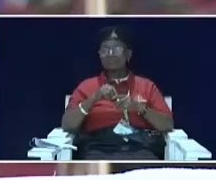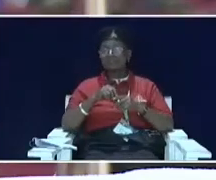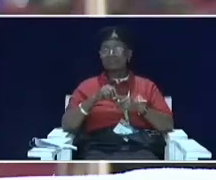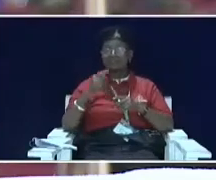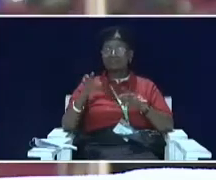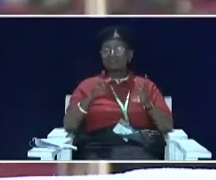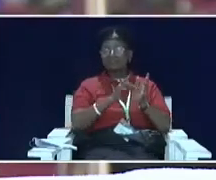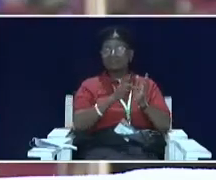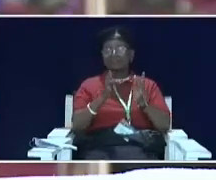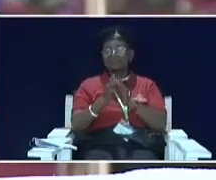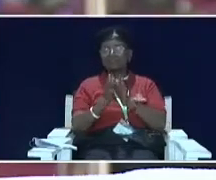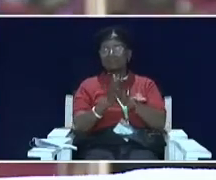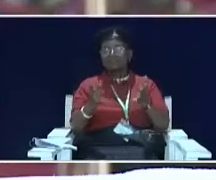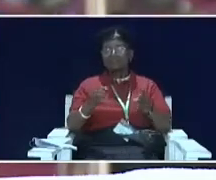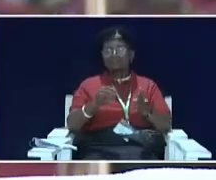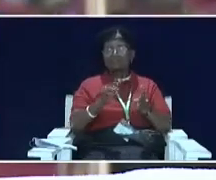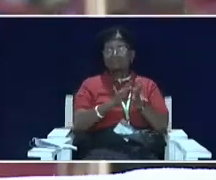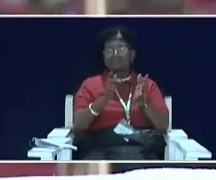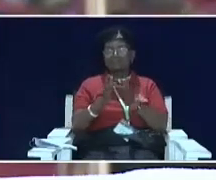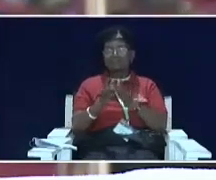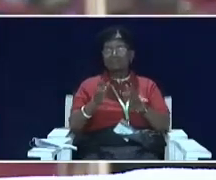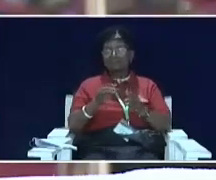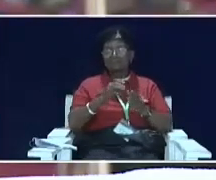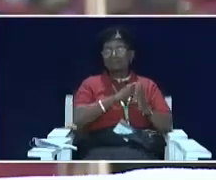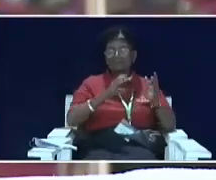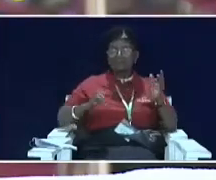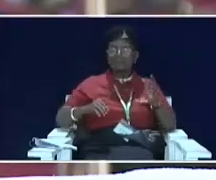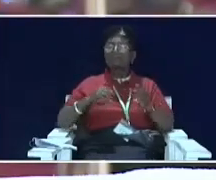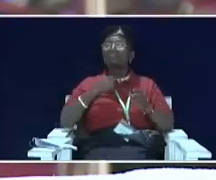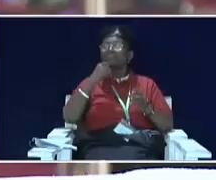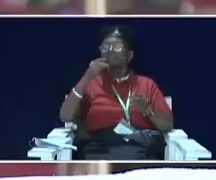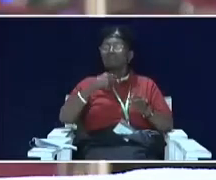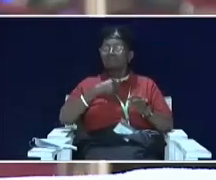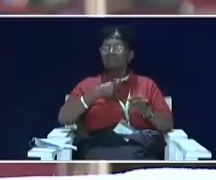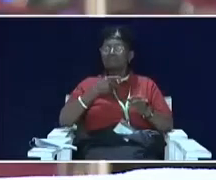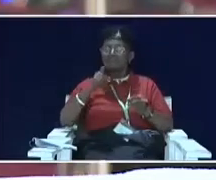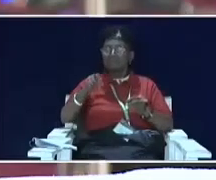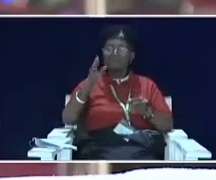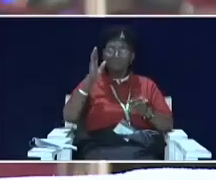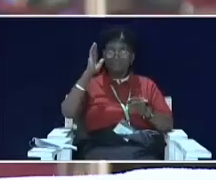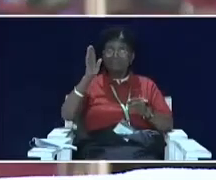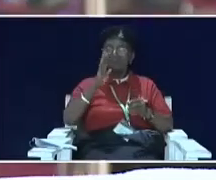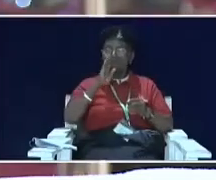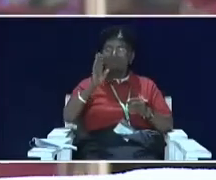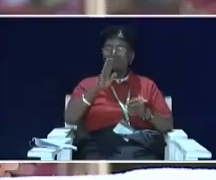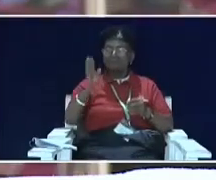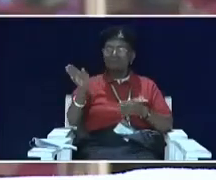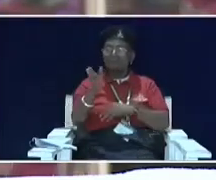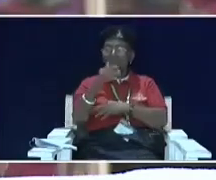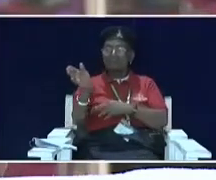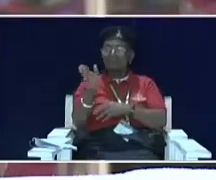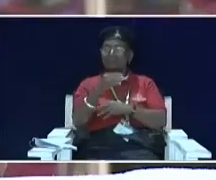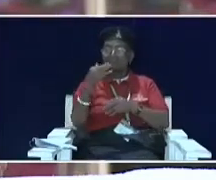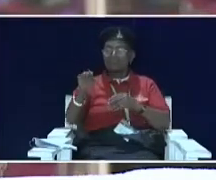Lord Jesus Christ said to Peter, you will be a fisher of men.